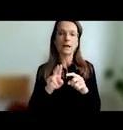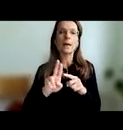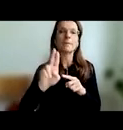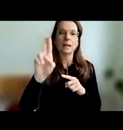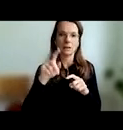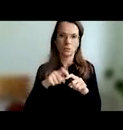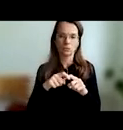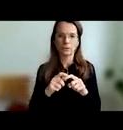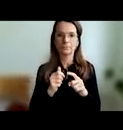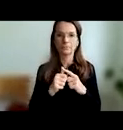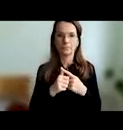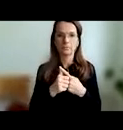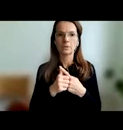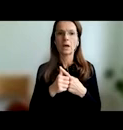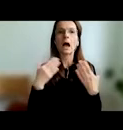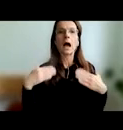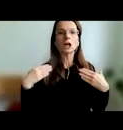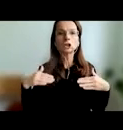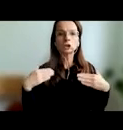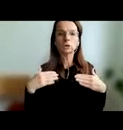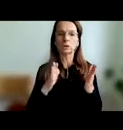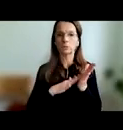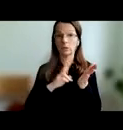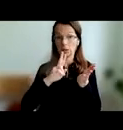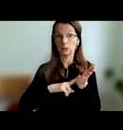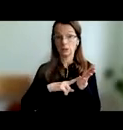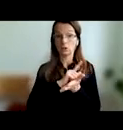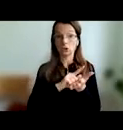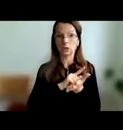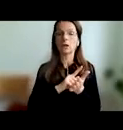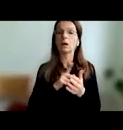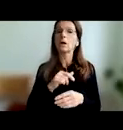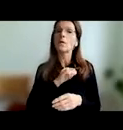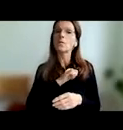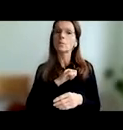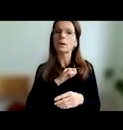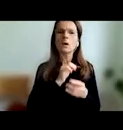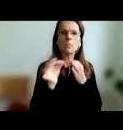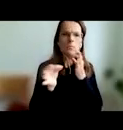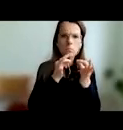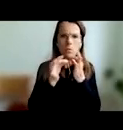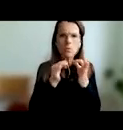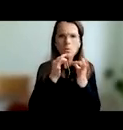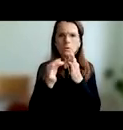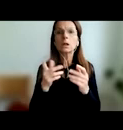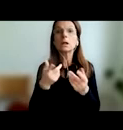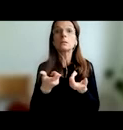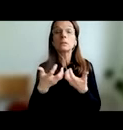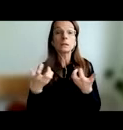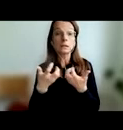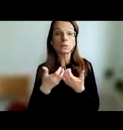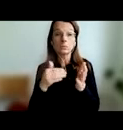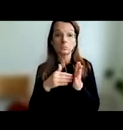most important. The first, so real-time information